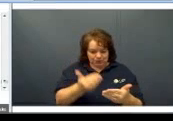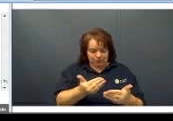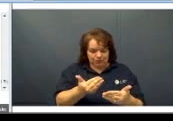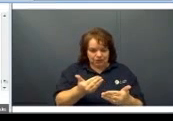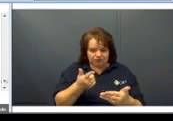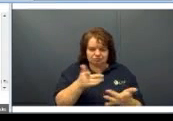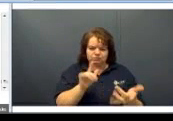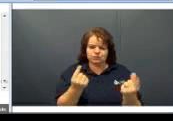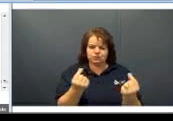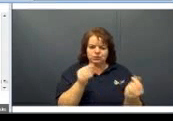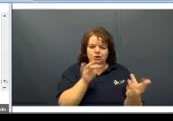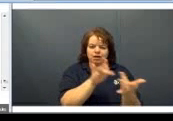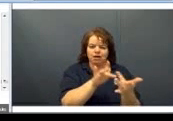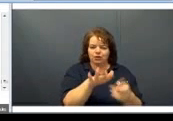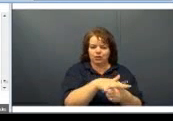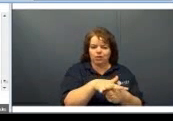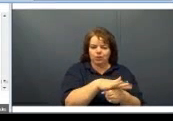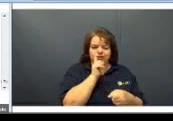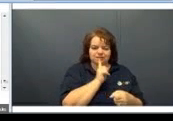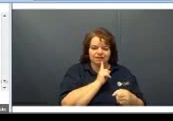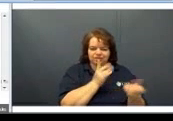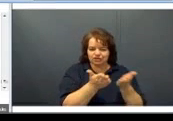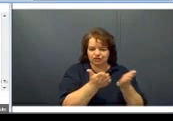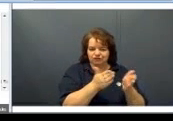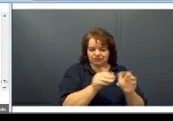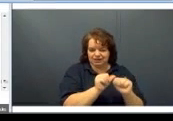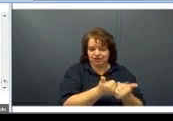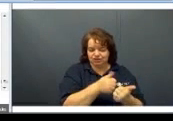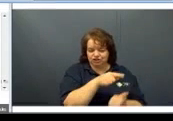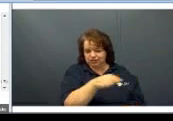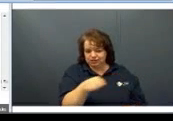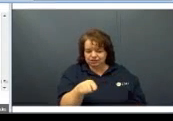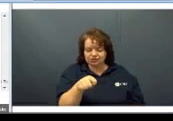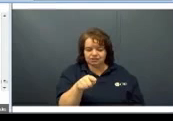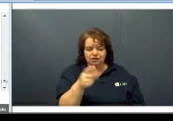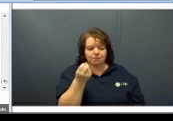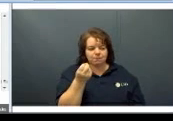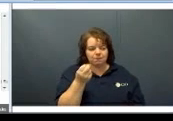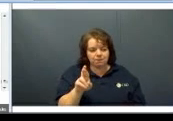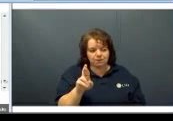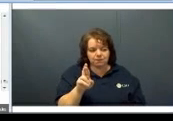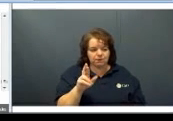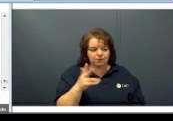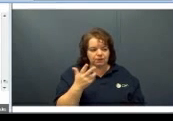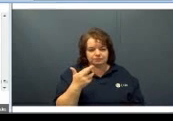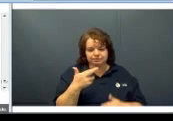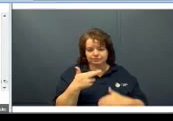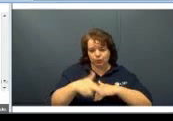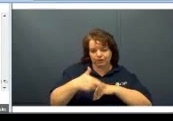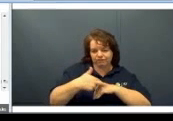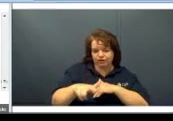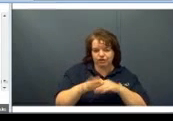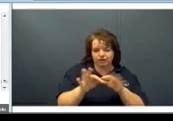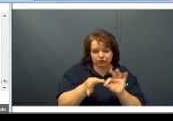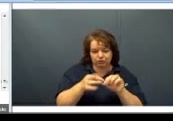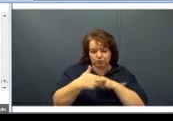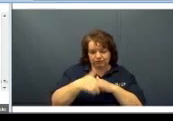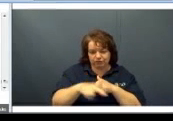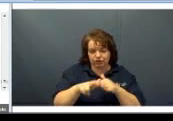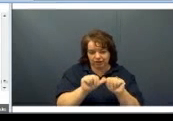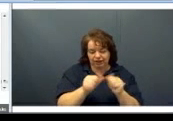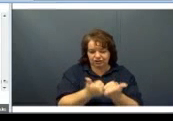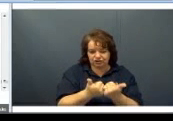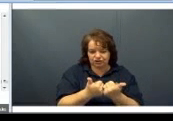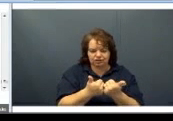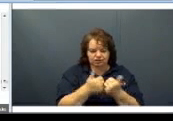you have something coming up, contact your local deaf services or your